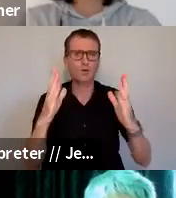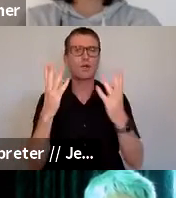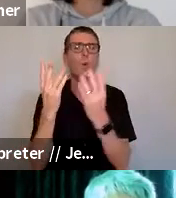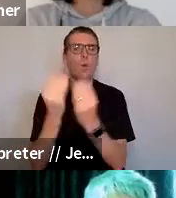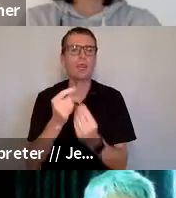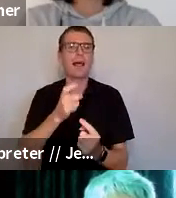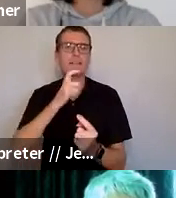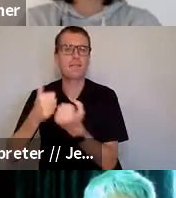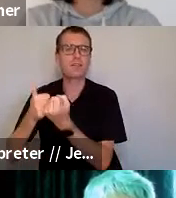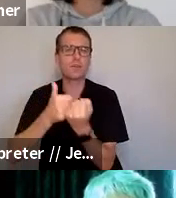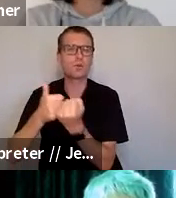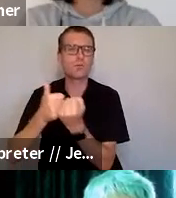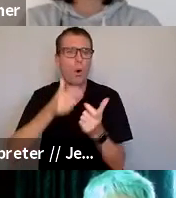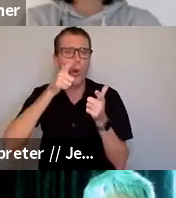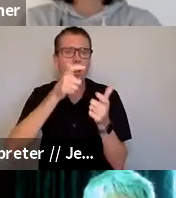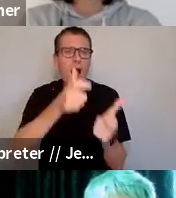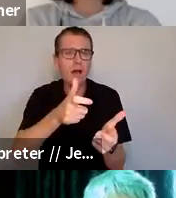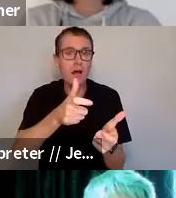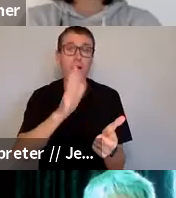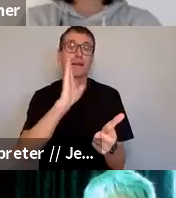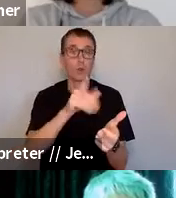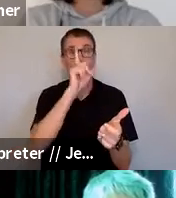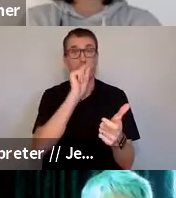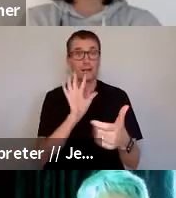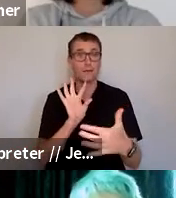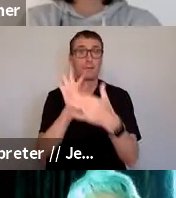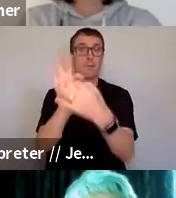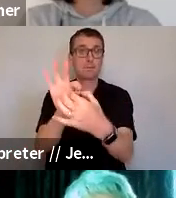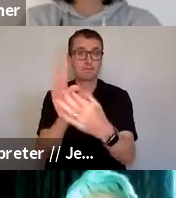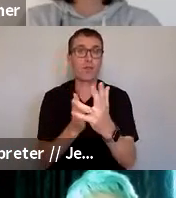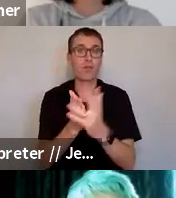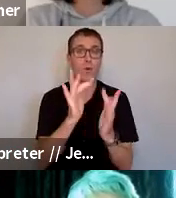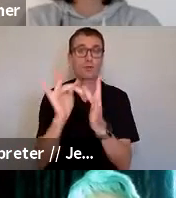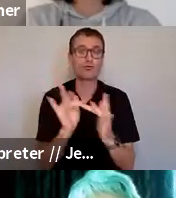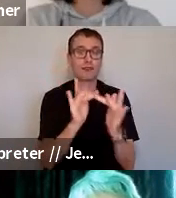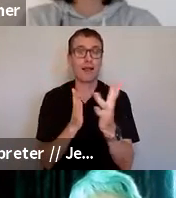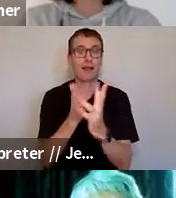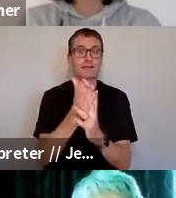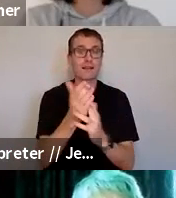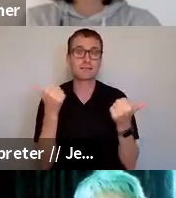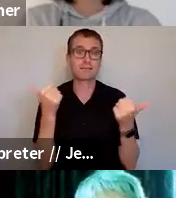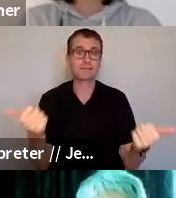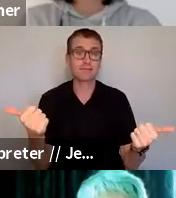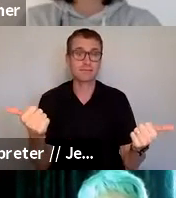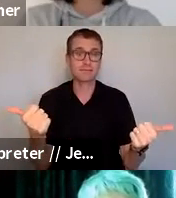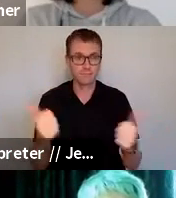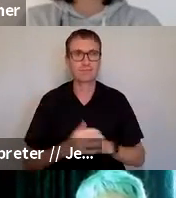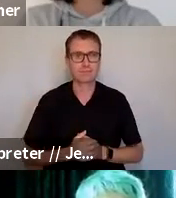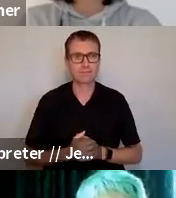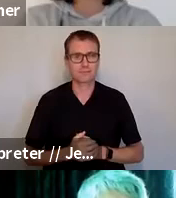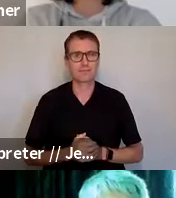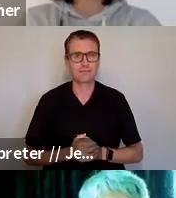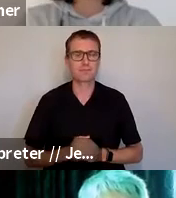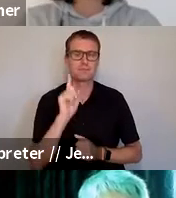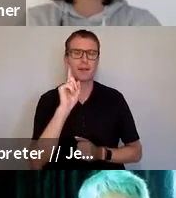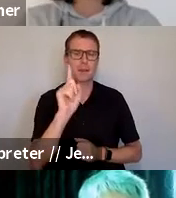And Stace can talk more about this, but the point of having a disability and working with others